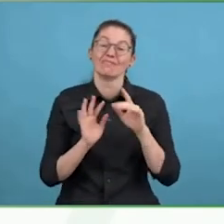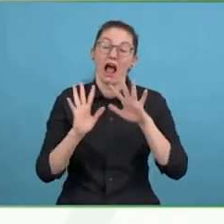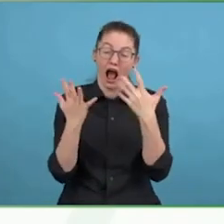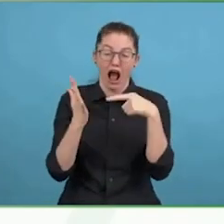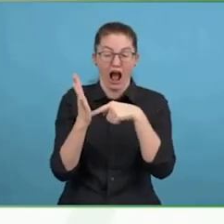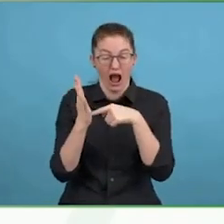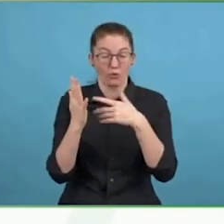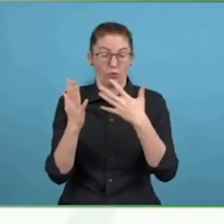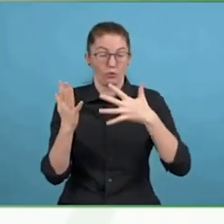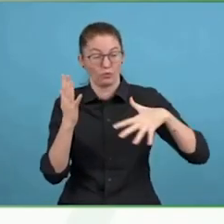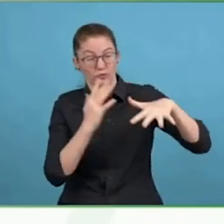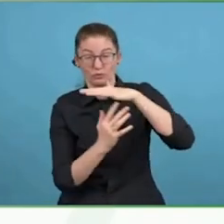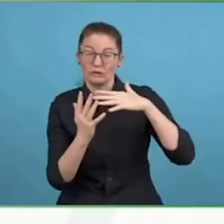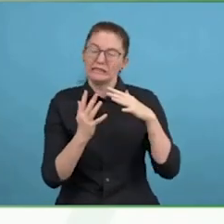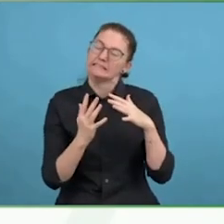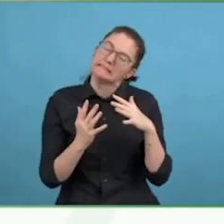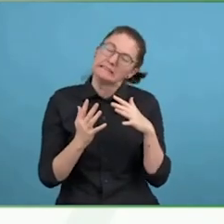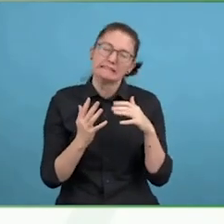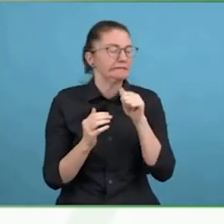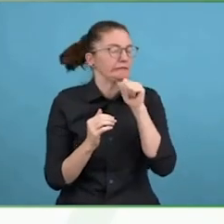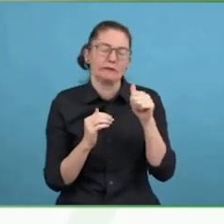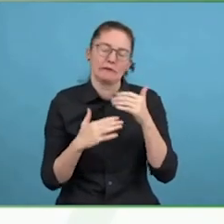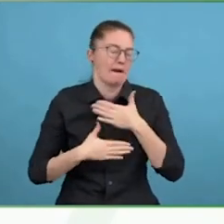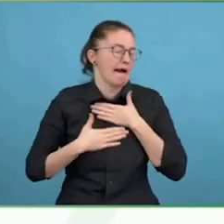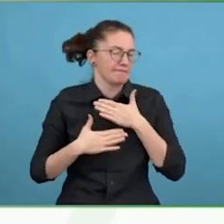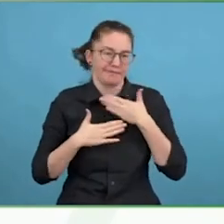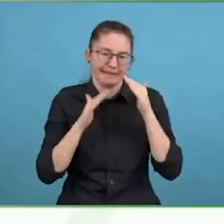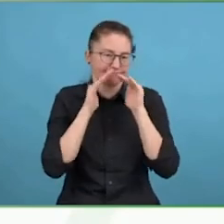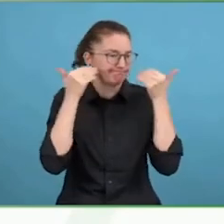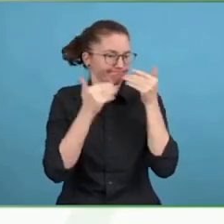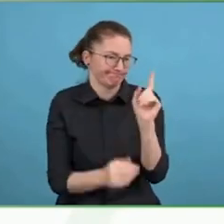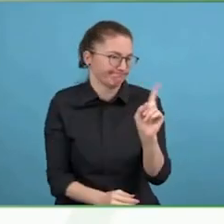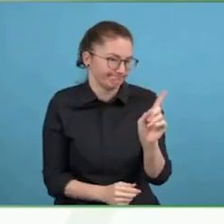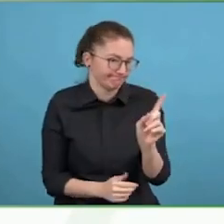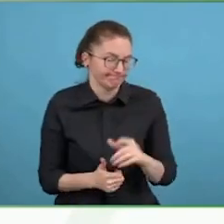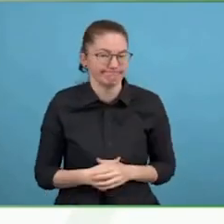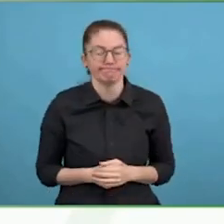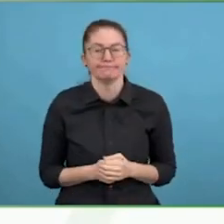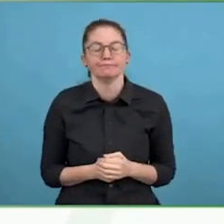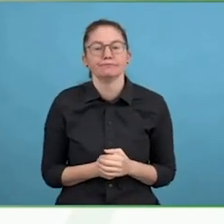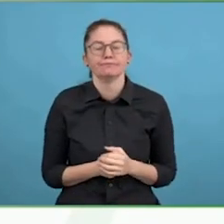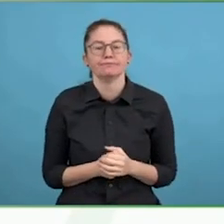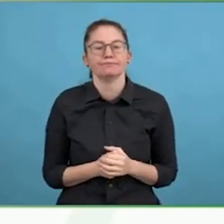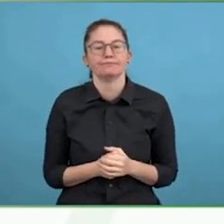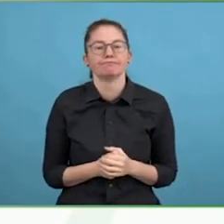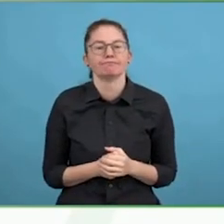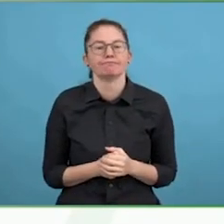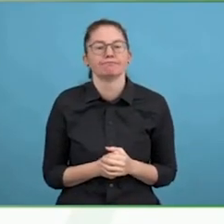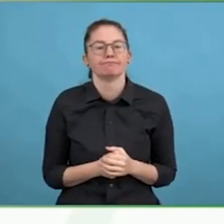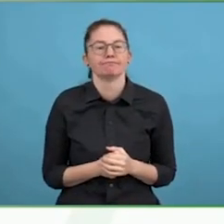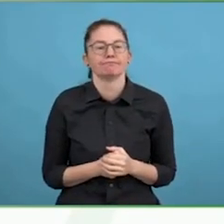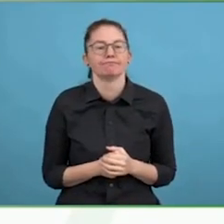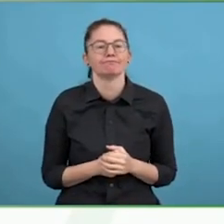country, Iran has been encountered with a variety of